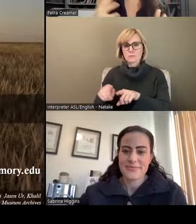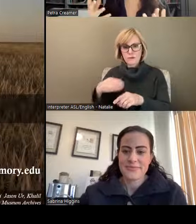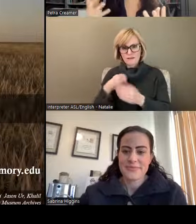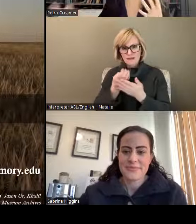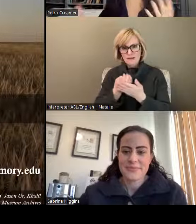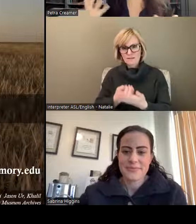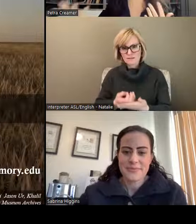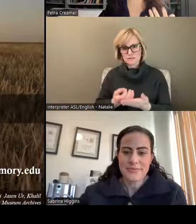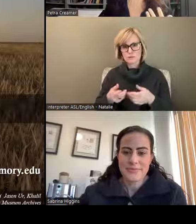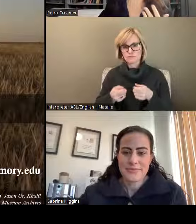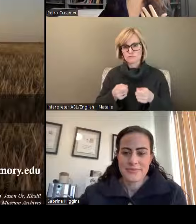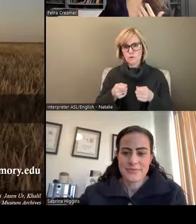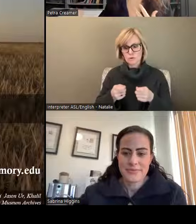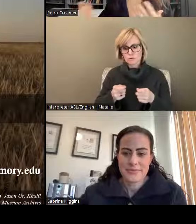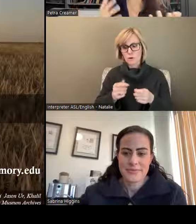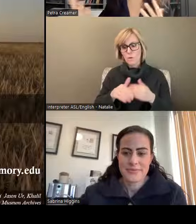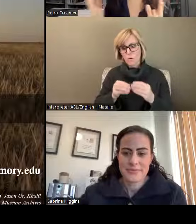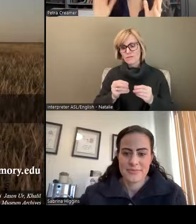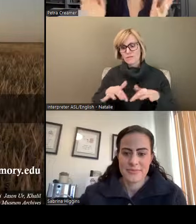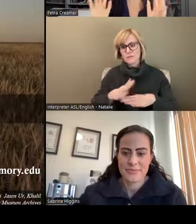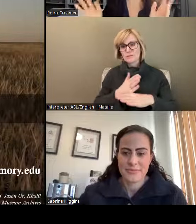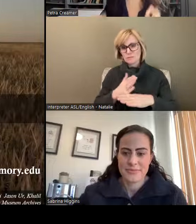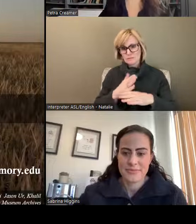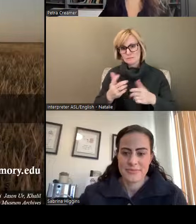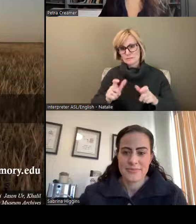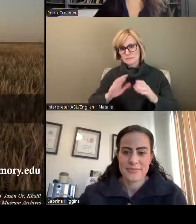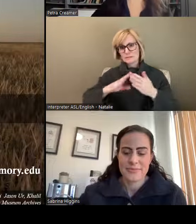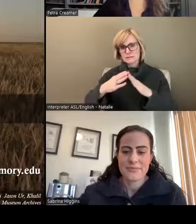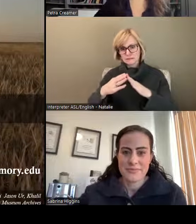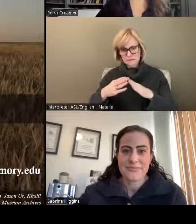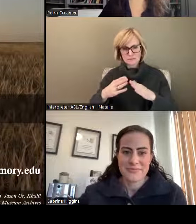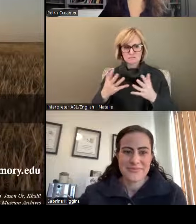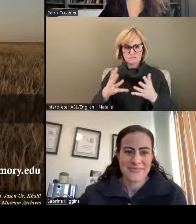it controlled the intervening landscapes to various degrees in various places.